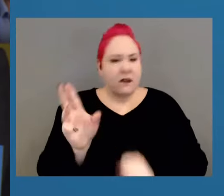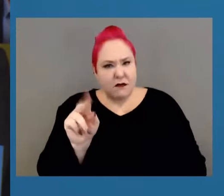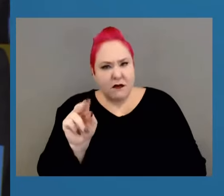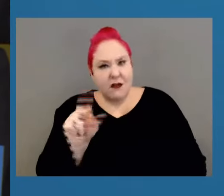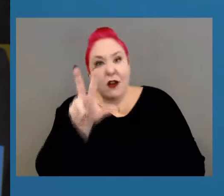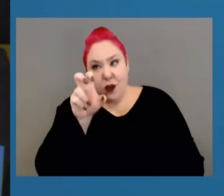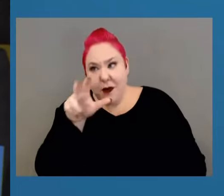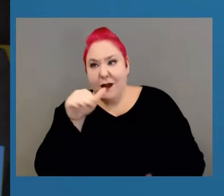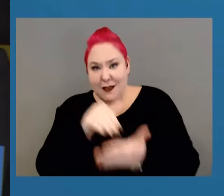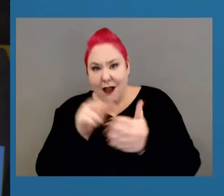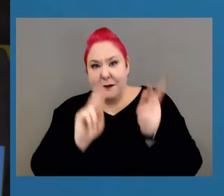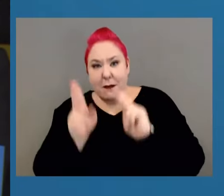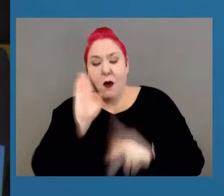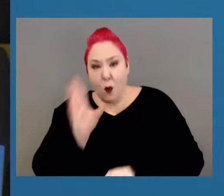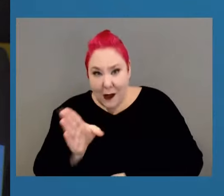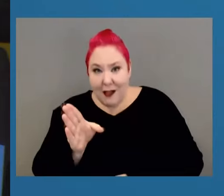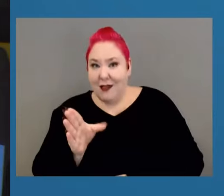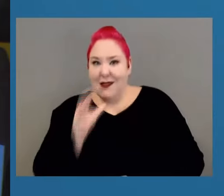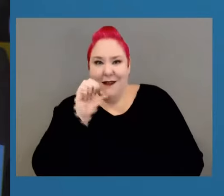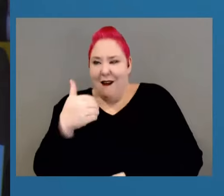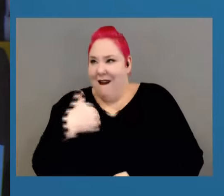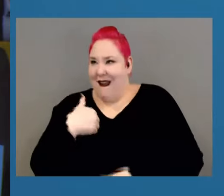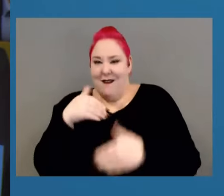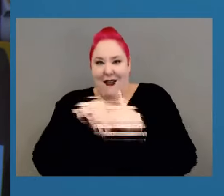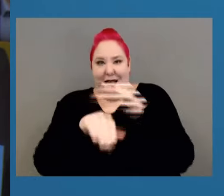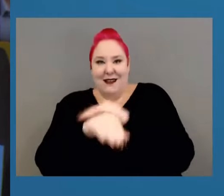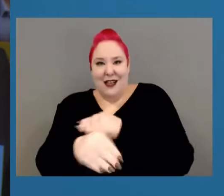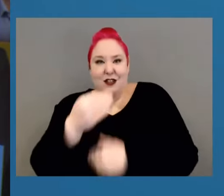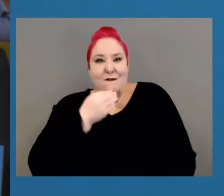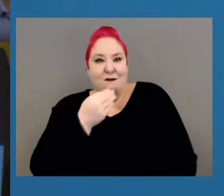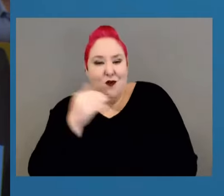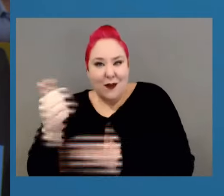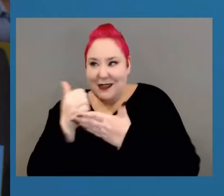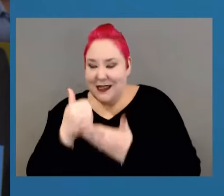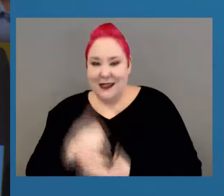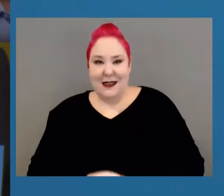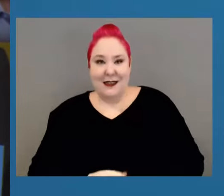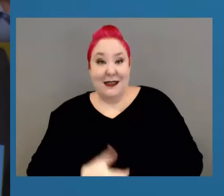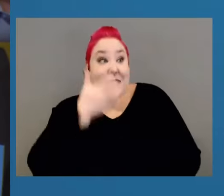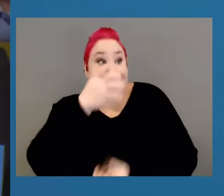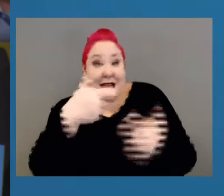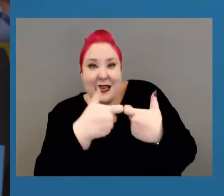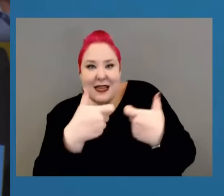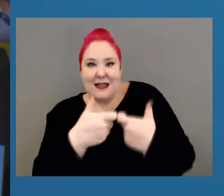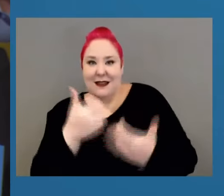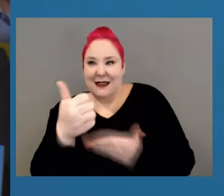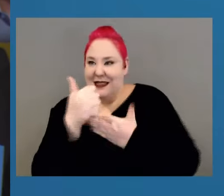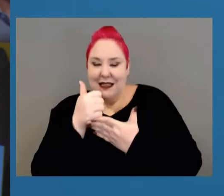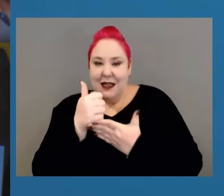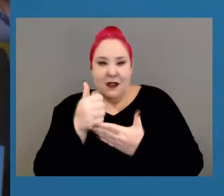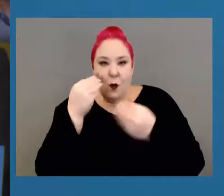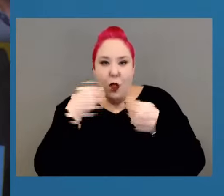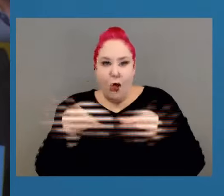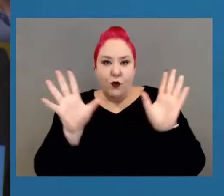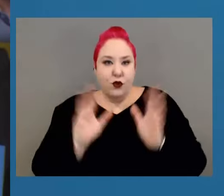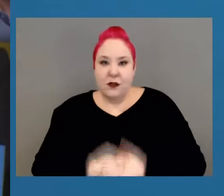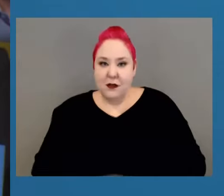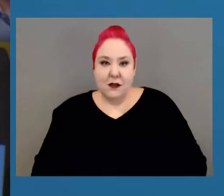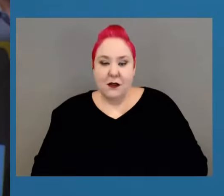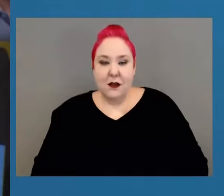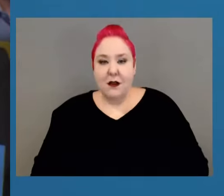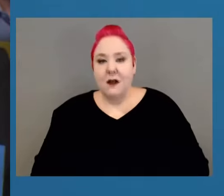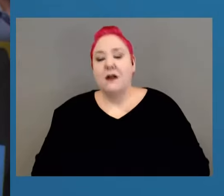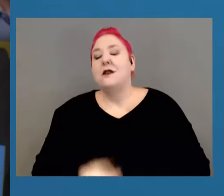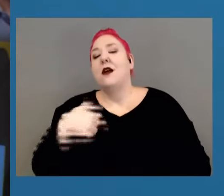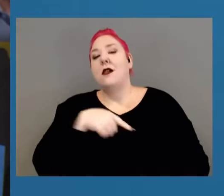lose critical food assistance as well as heating assistance. So, you know what? Let's talk about the politics of this. It's